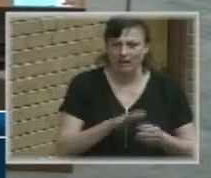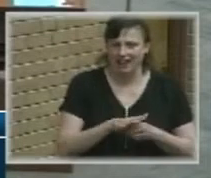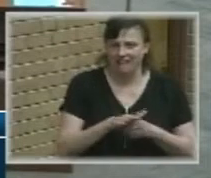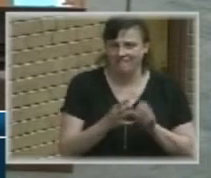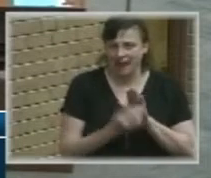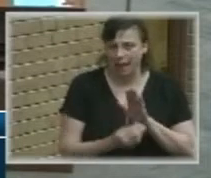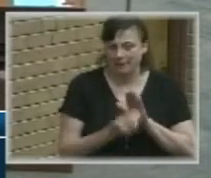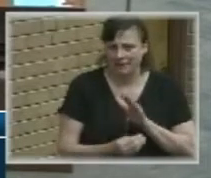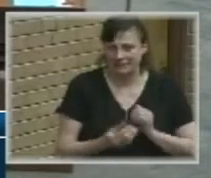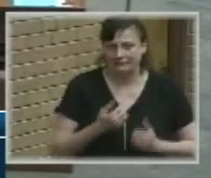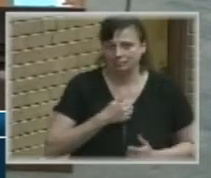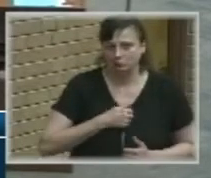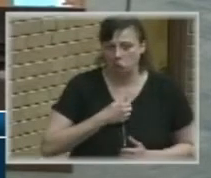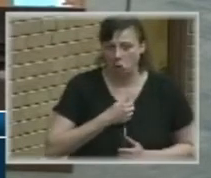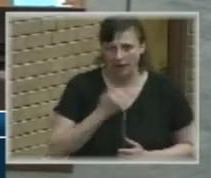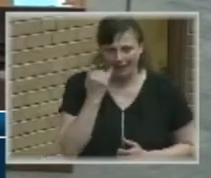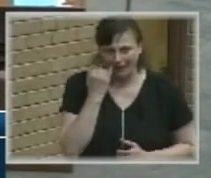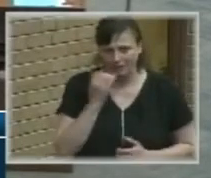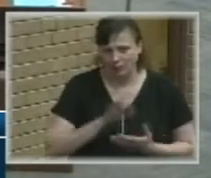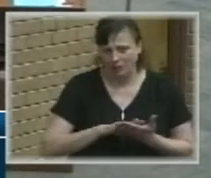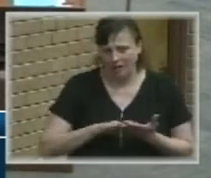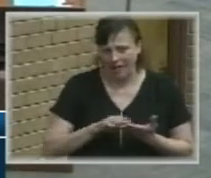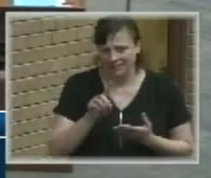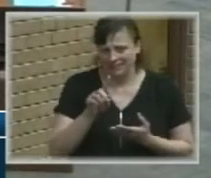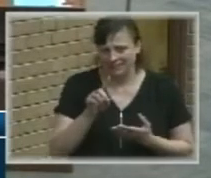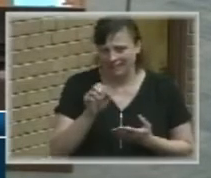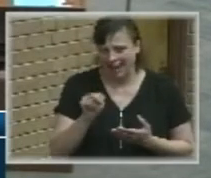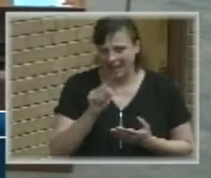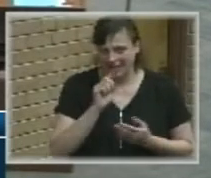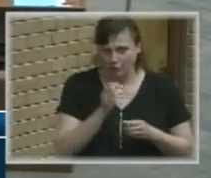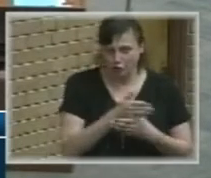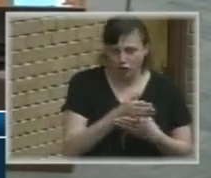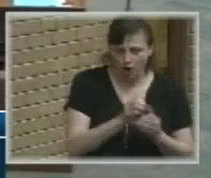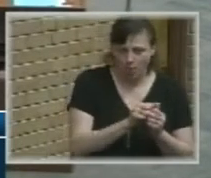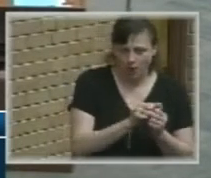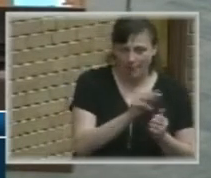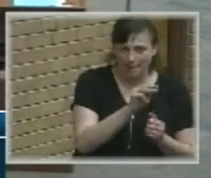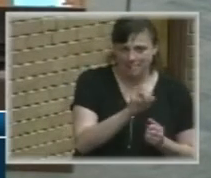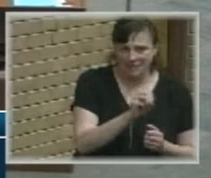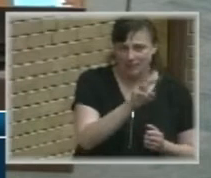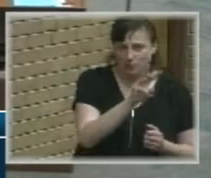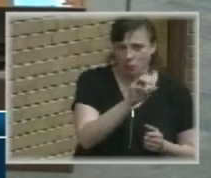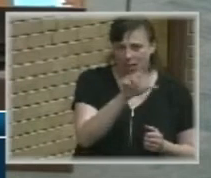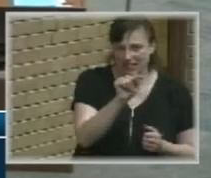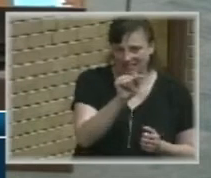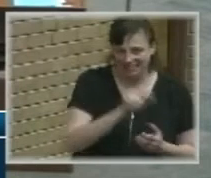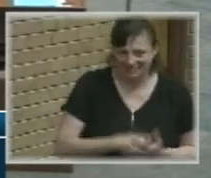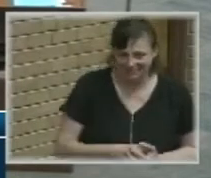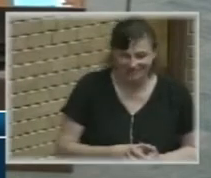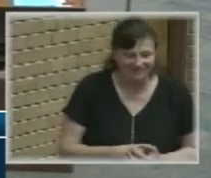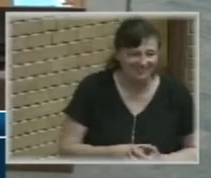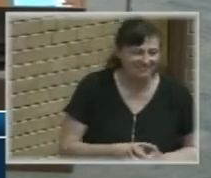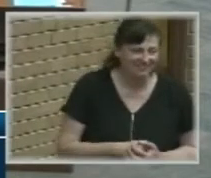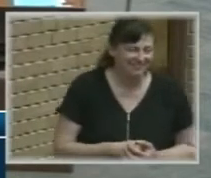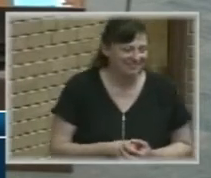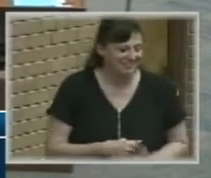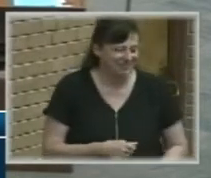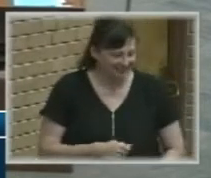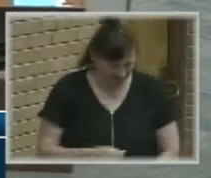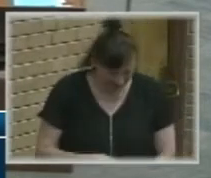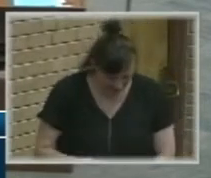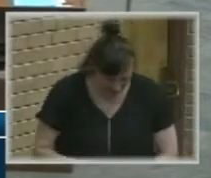Oh. Dan, if you're nice to Ms. Wills, she might share with you. Hey, Jason. Yeah.